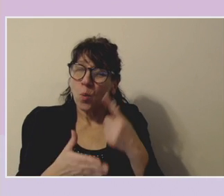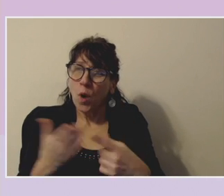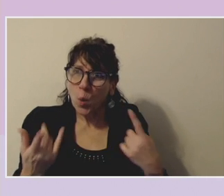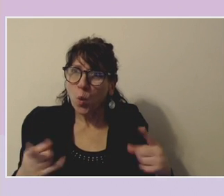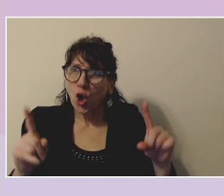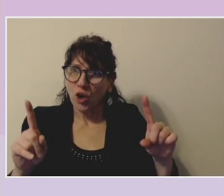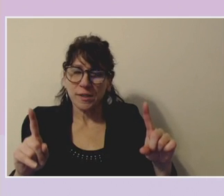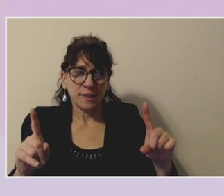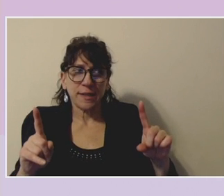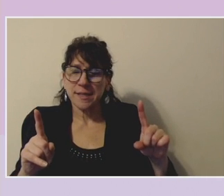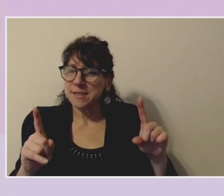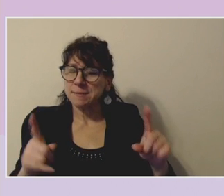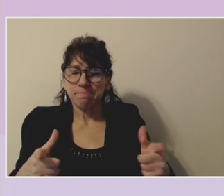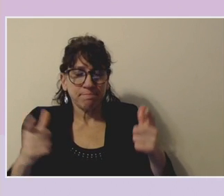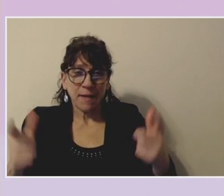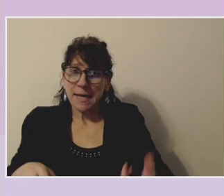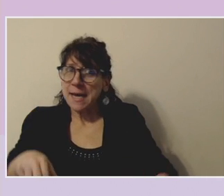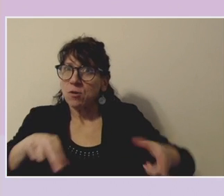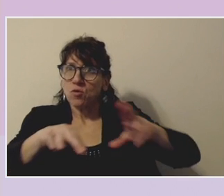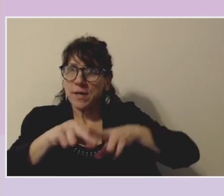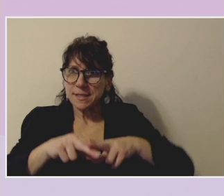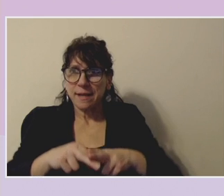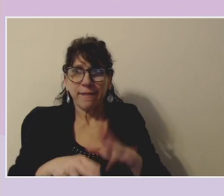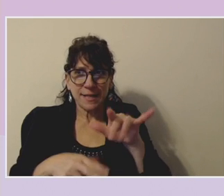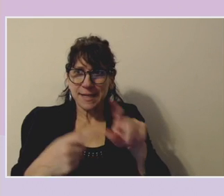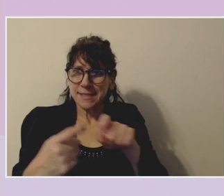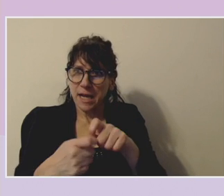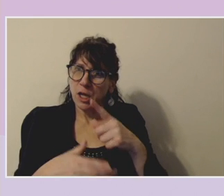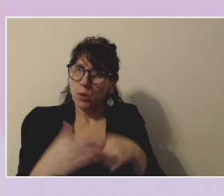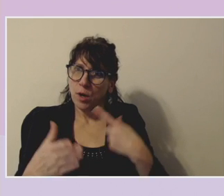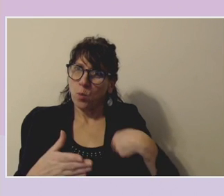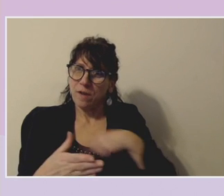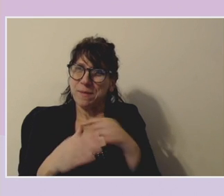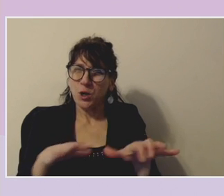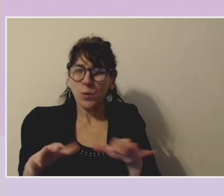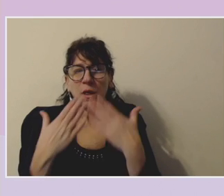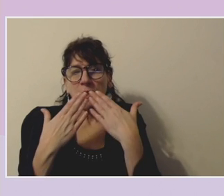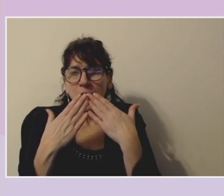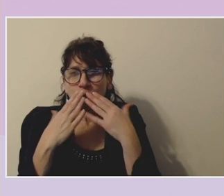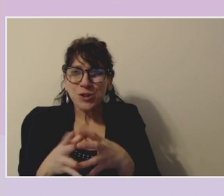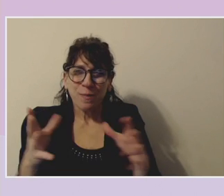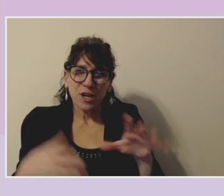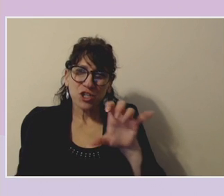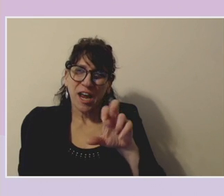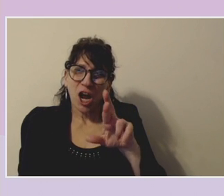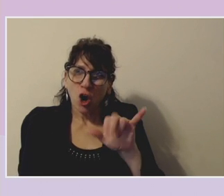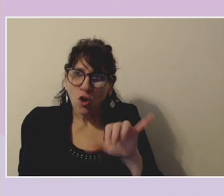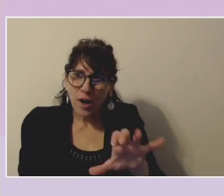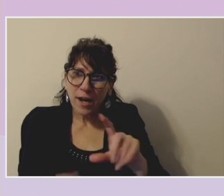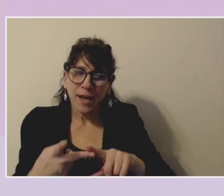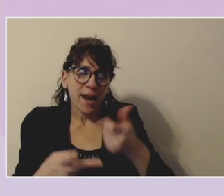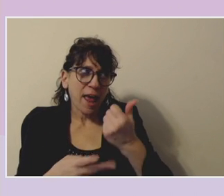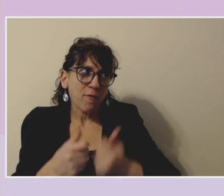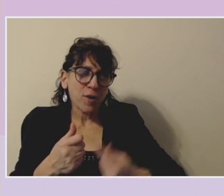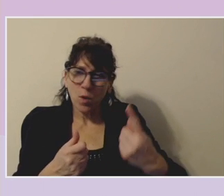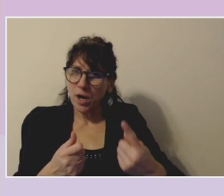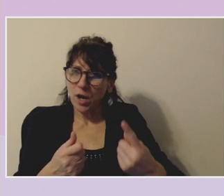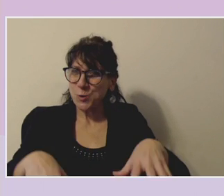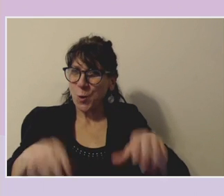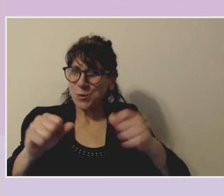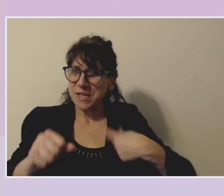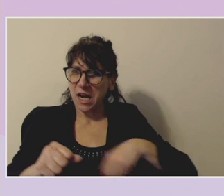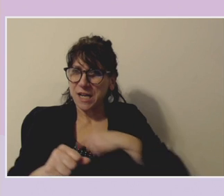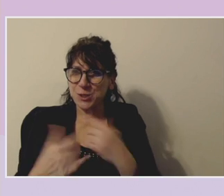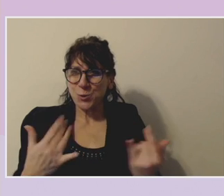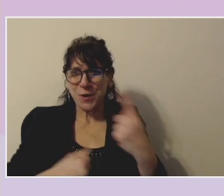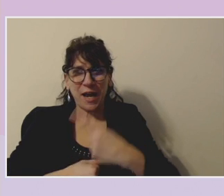scale. And that's exactly what you've been doing. So thank you so much, Eric, and everybody who has hosted us today. It's